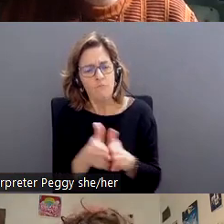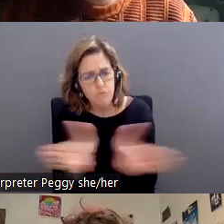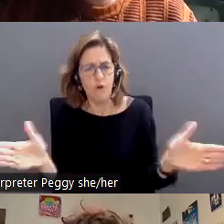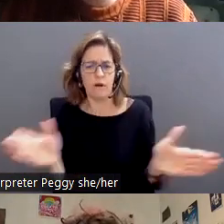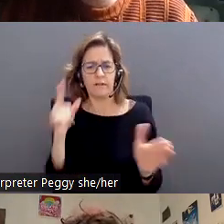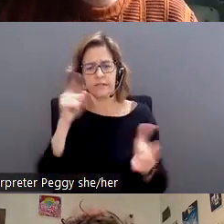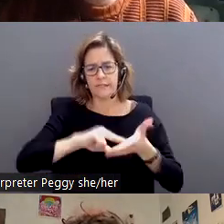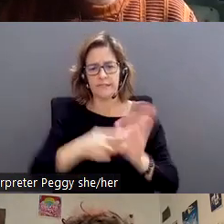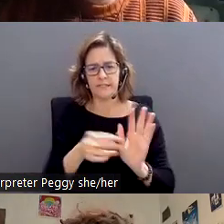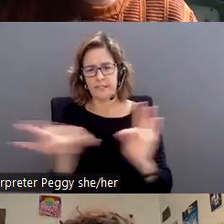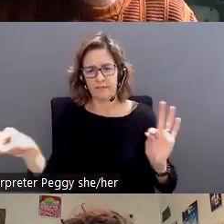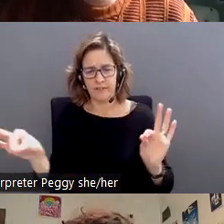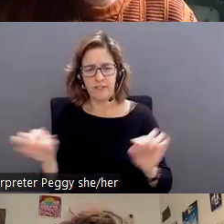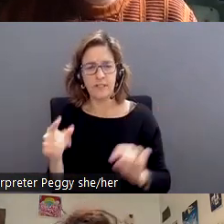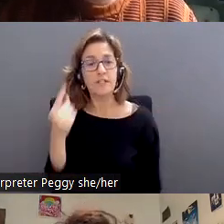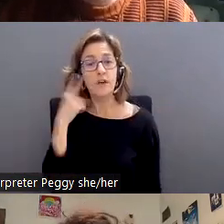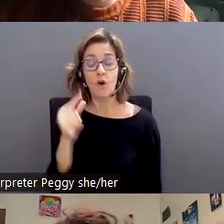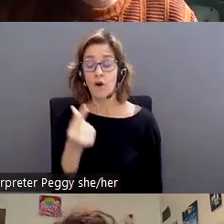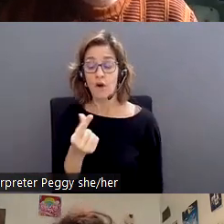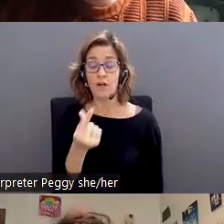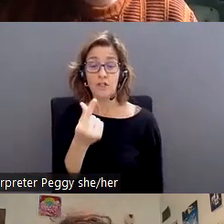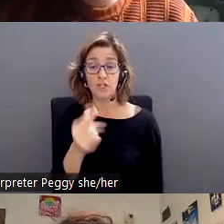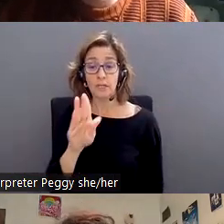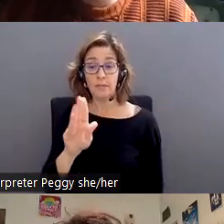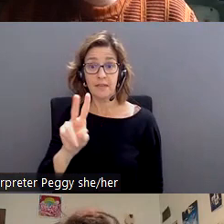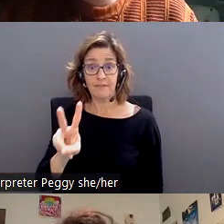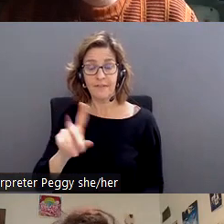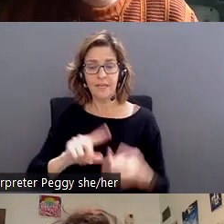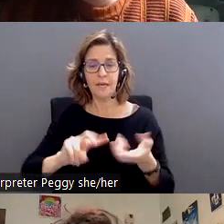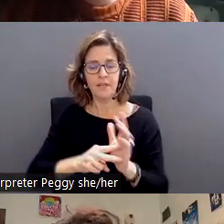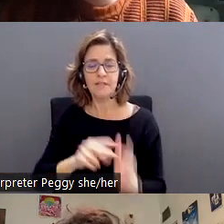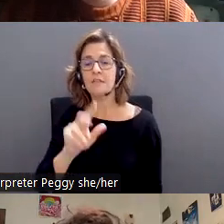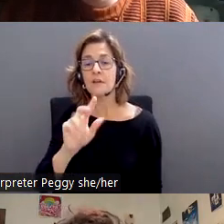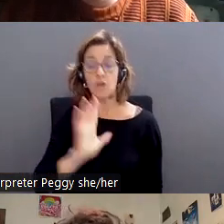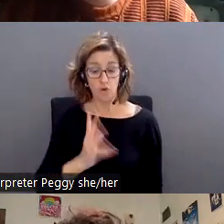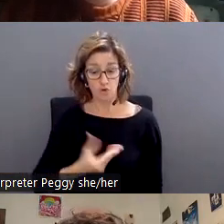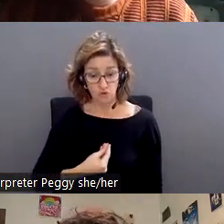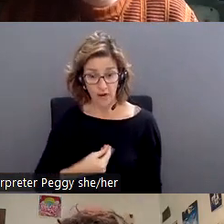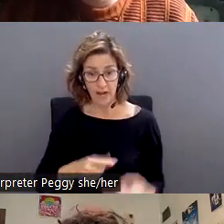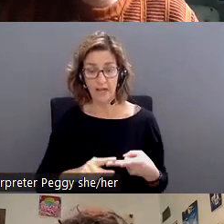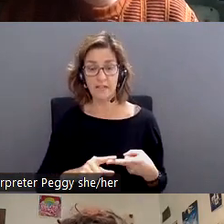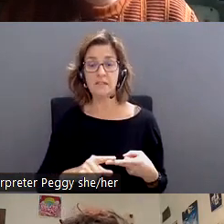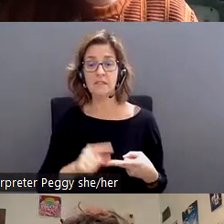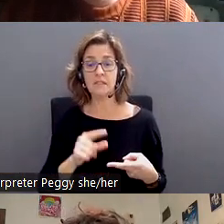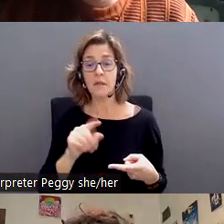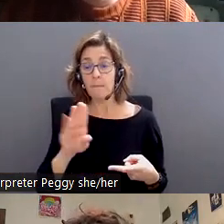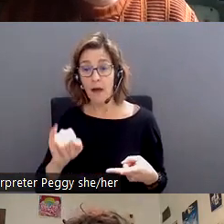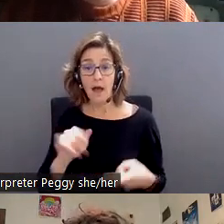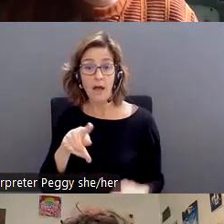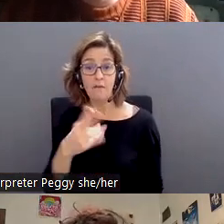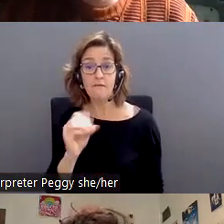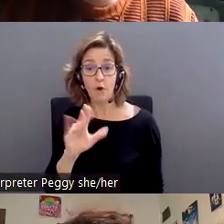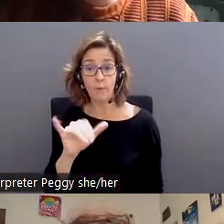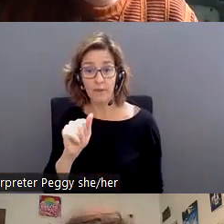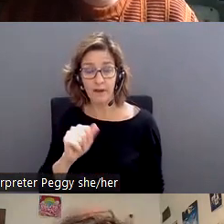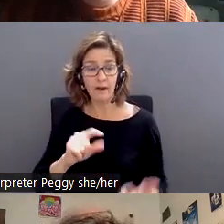including homophobia, transphobia, biphobia, and homophobia and biphobia. We're specifically thinking about the ways in which